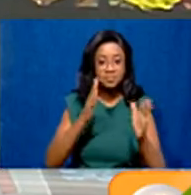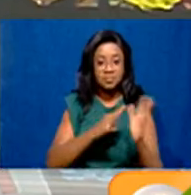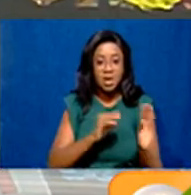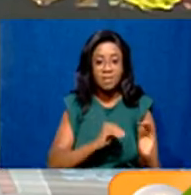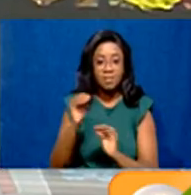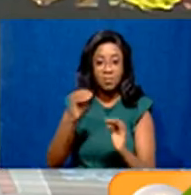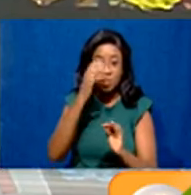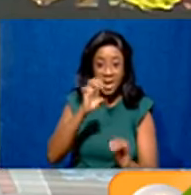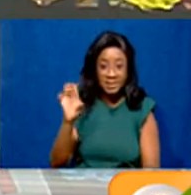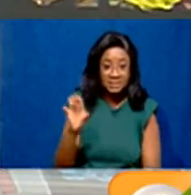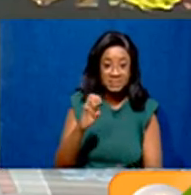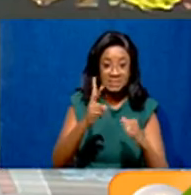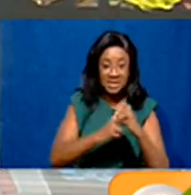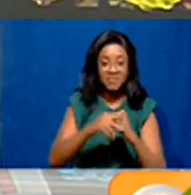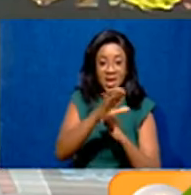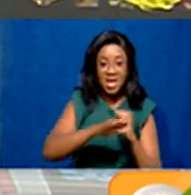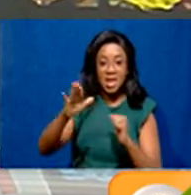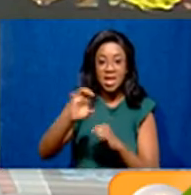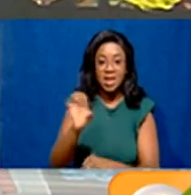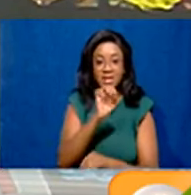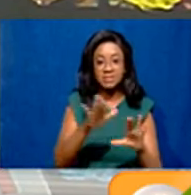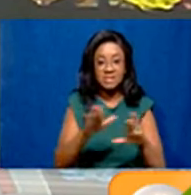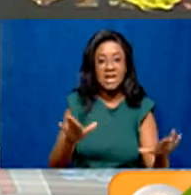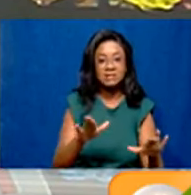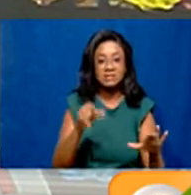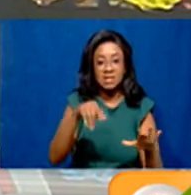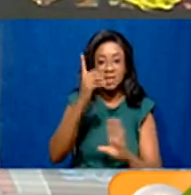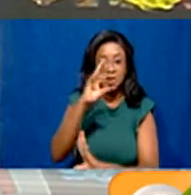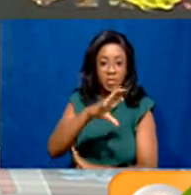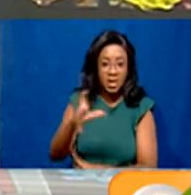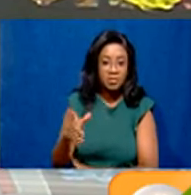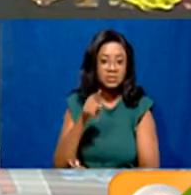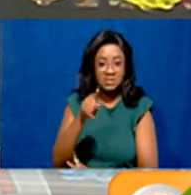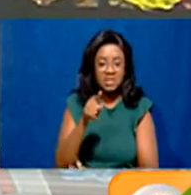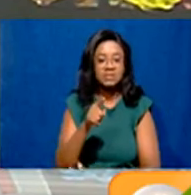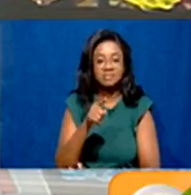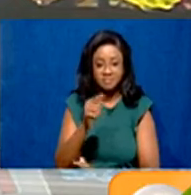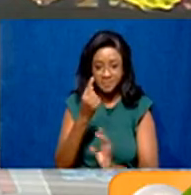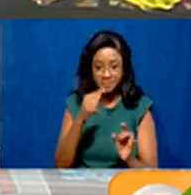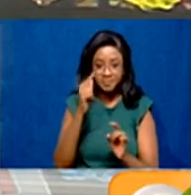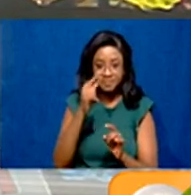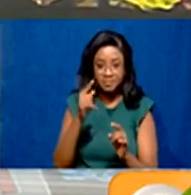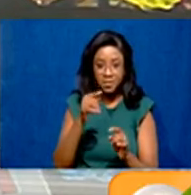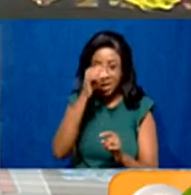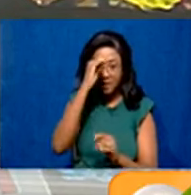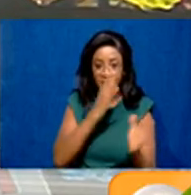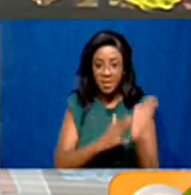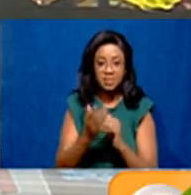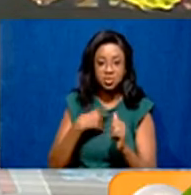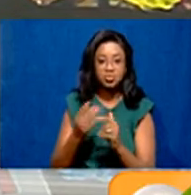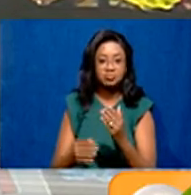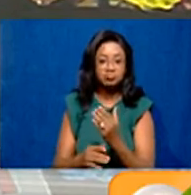relocation as 7 estates in Eastlands area, Nairobi County, have been earmarked for what the government terms